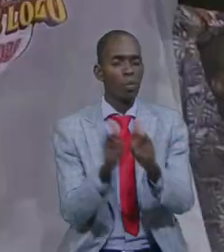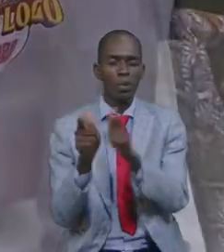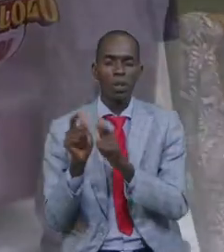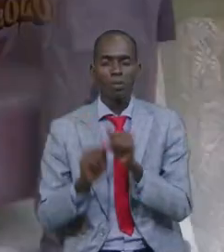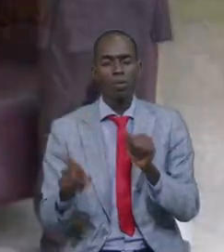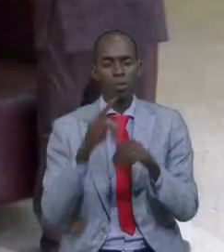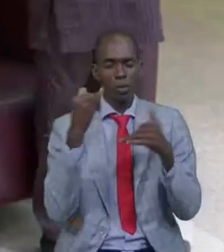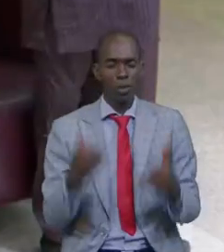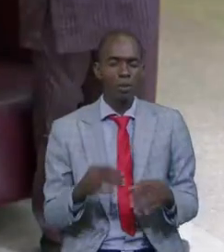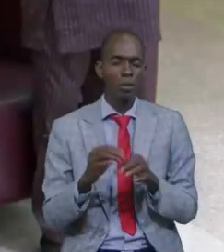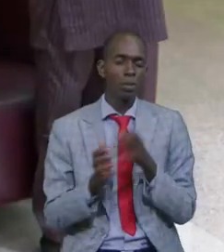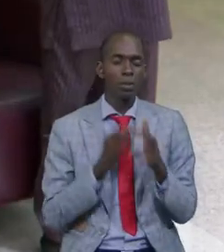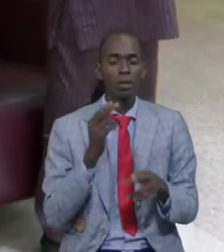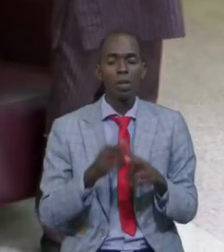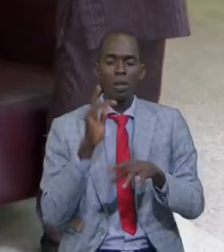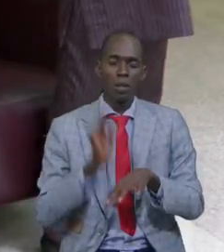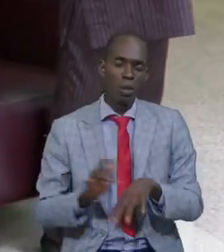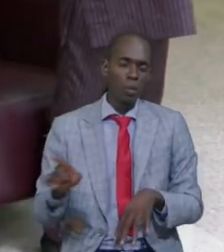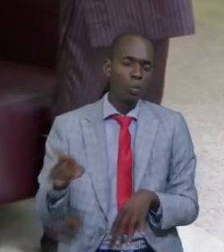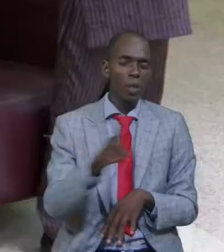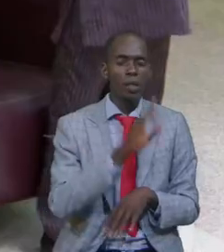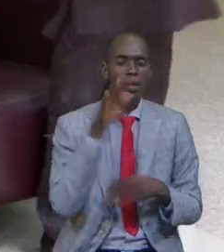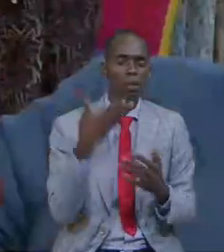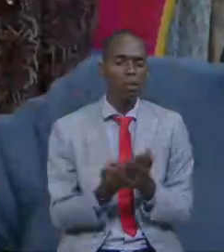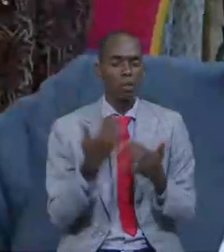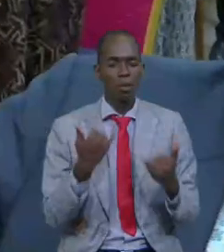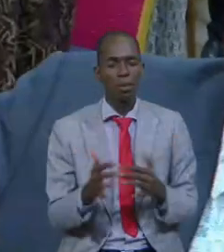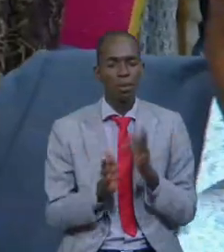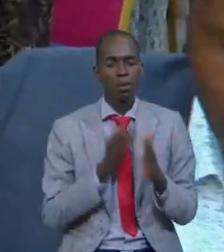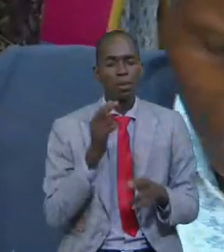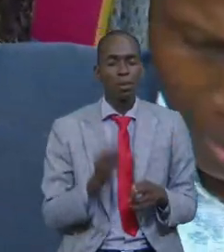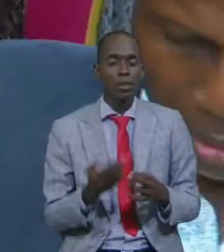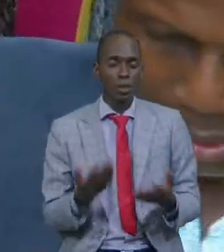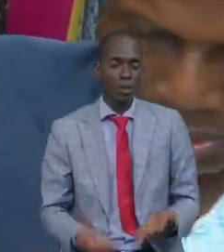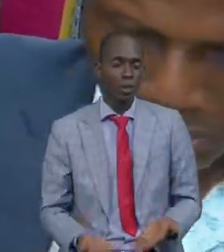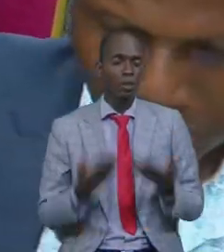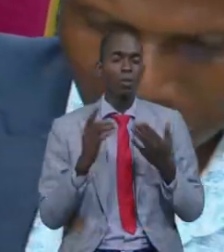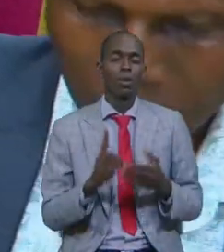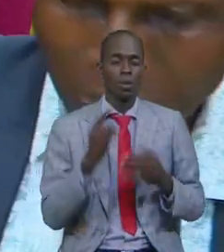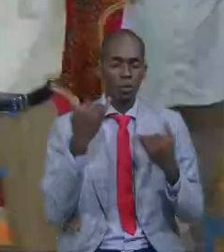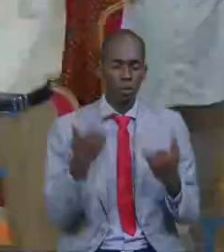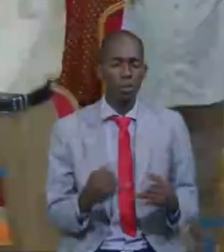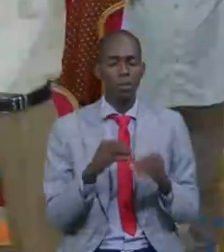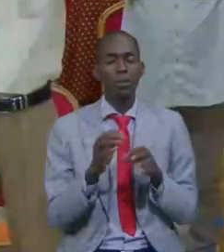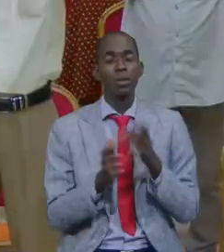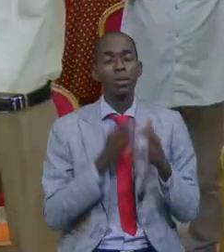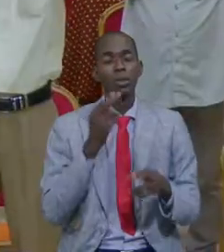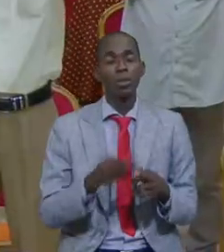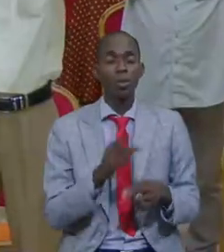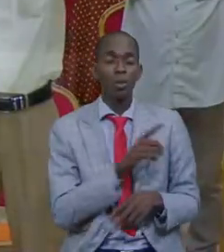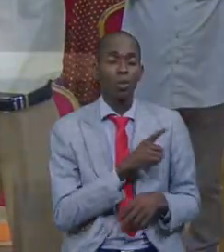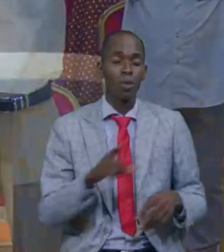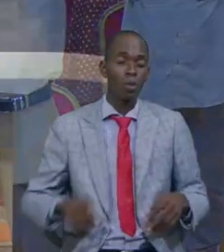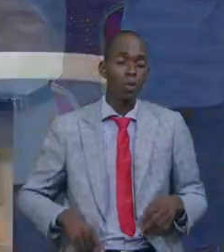now. Touch them right now. Raise them up right now. Lord,